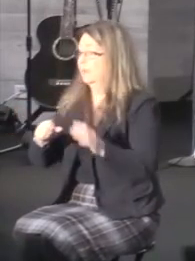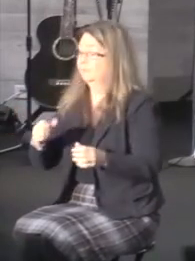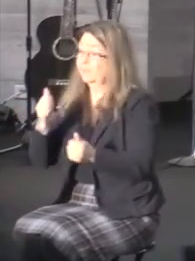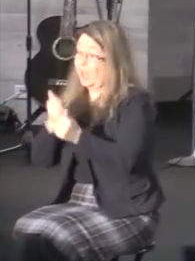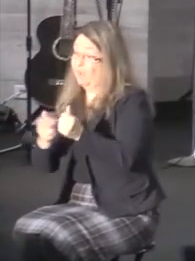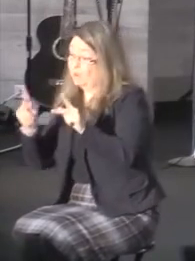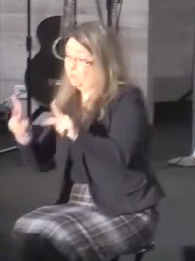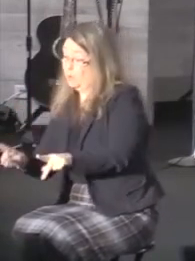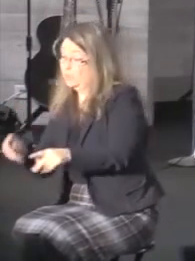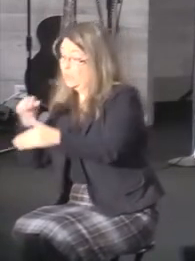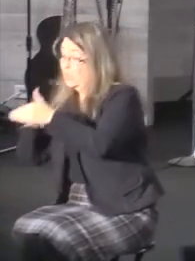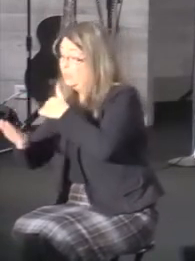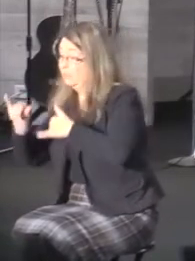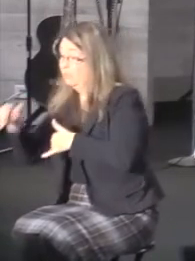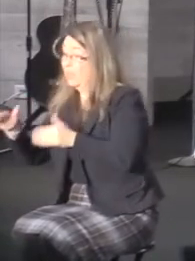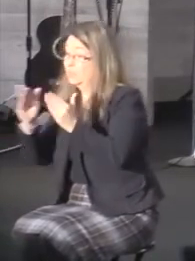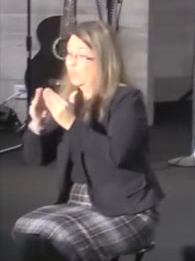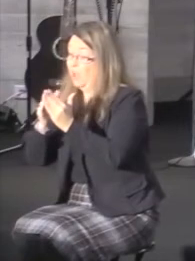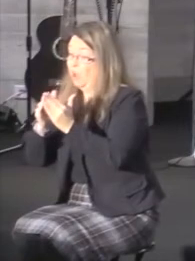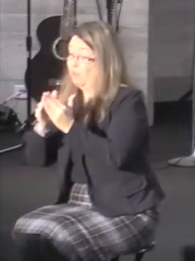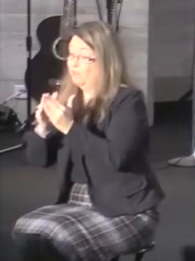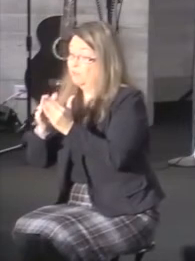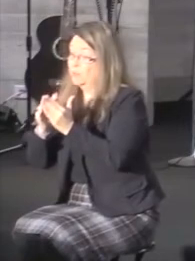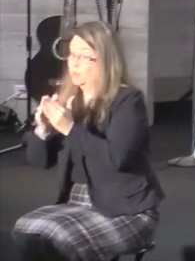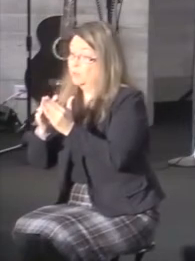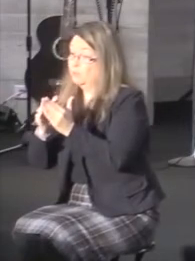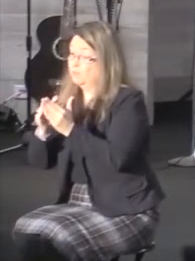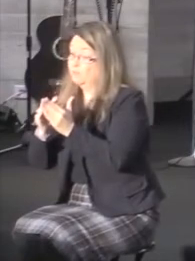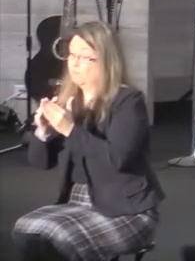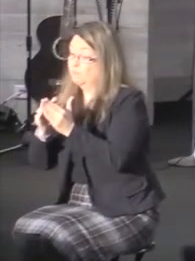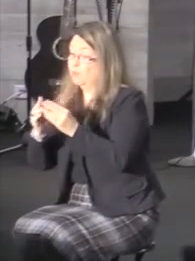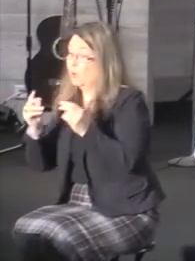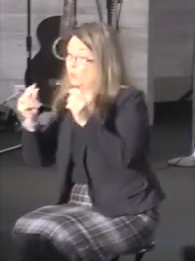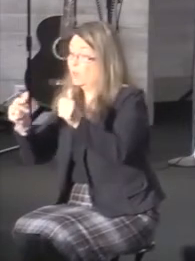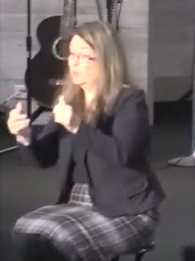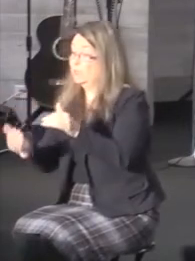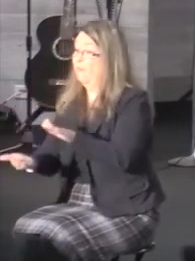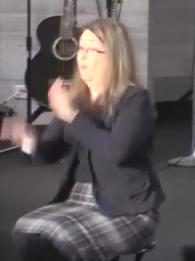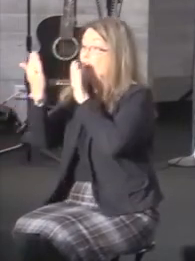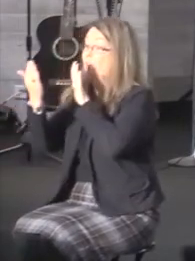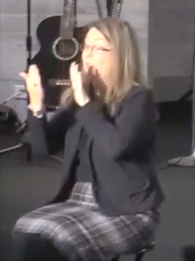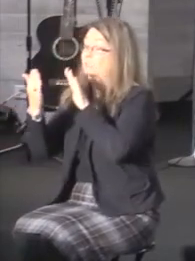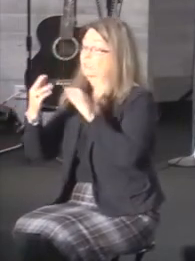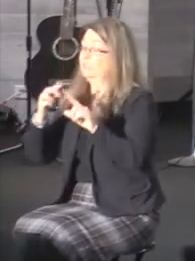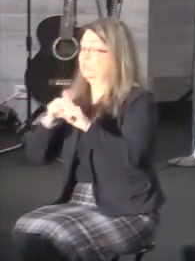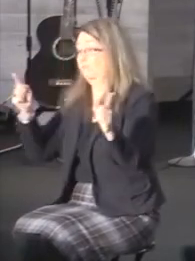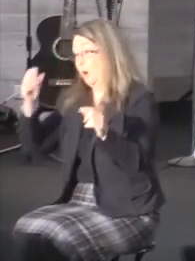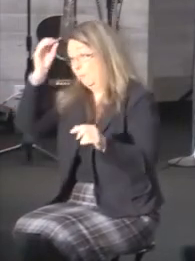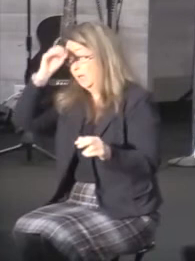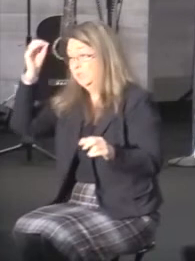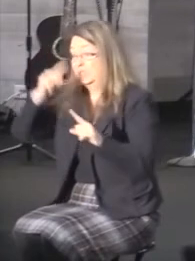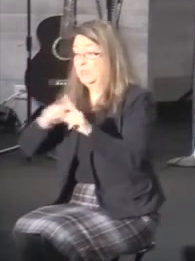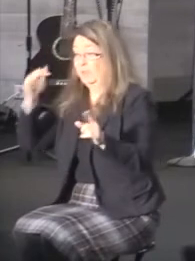single person that entered the city of Philippi were immediately confronted with religious diversity, with different opinions